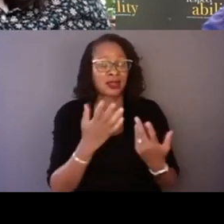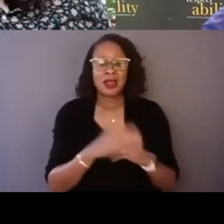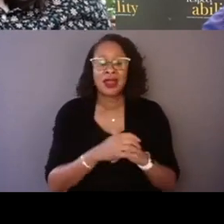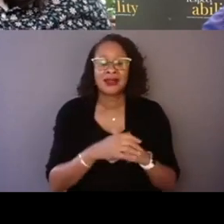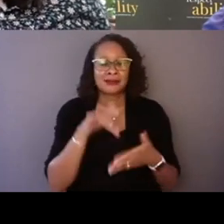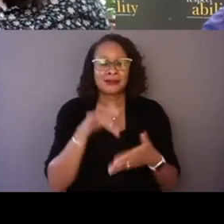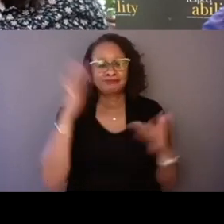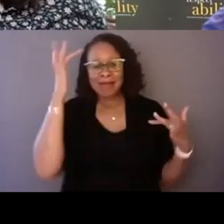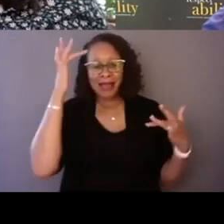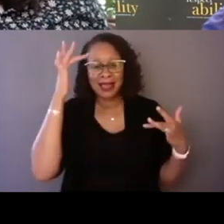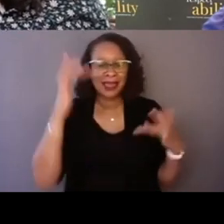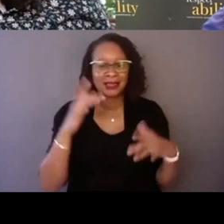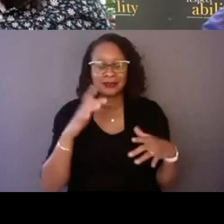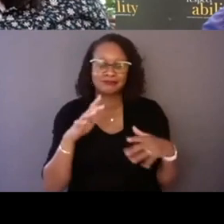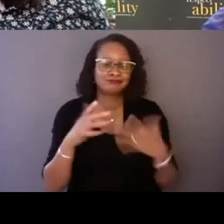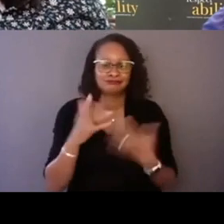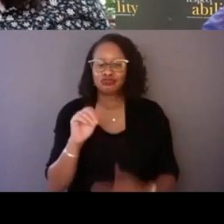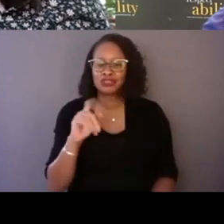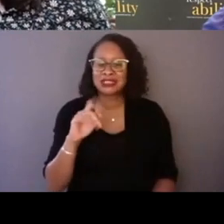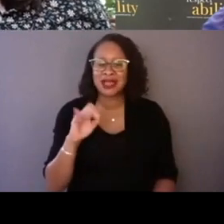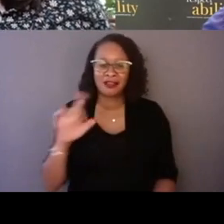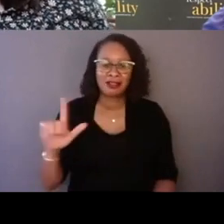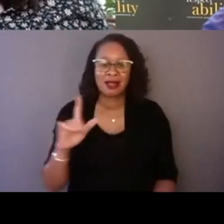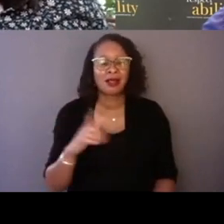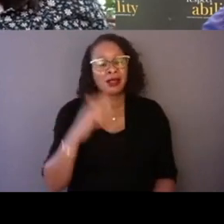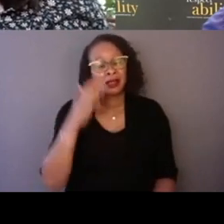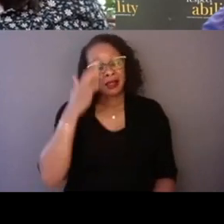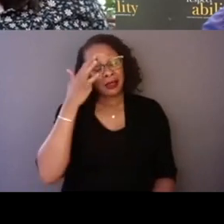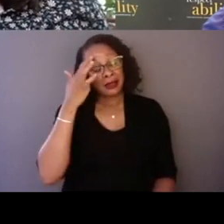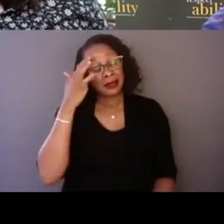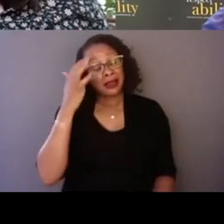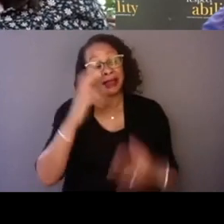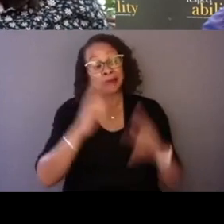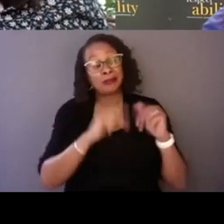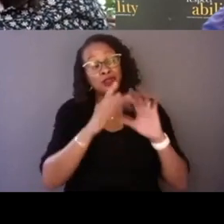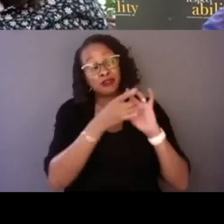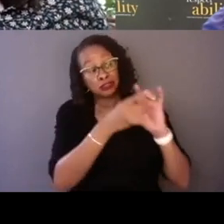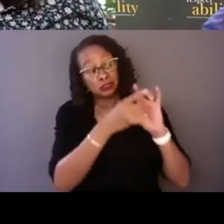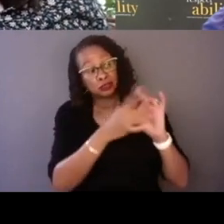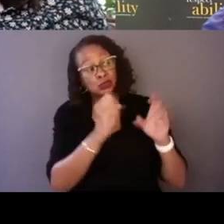recital and building a rapport so that you can then later have